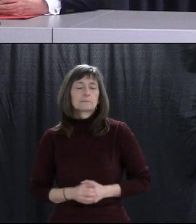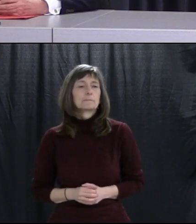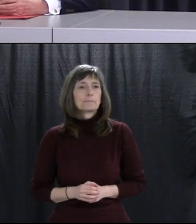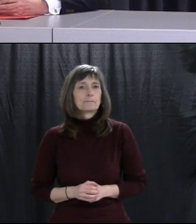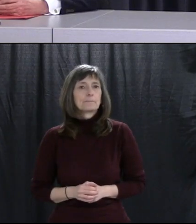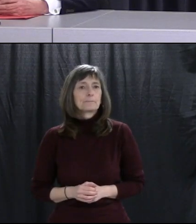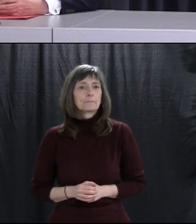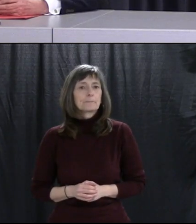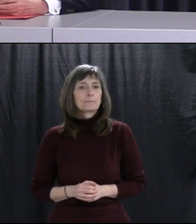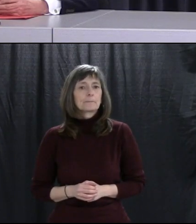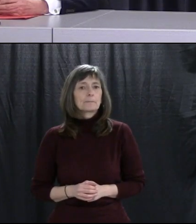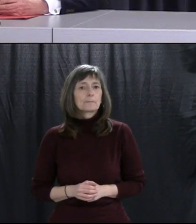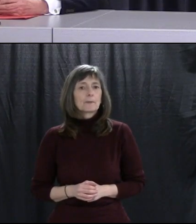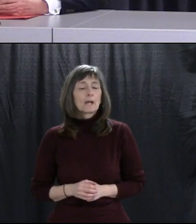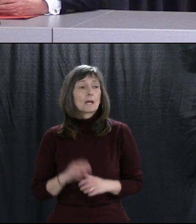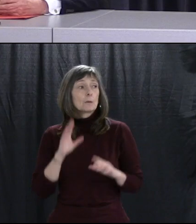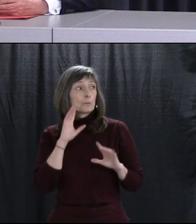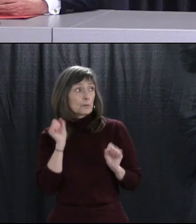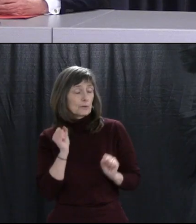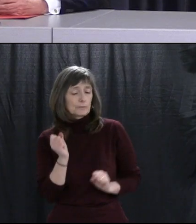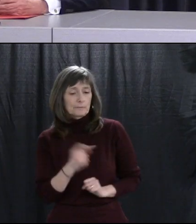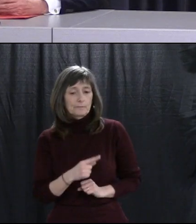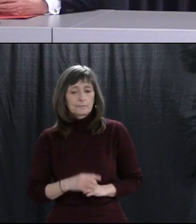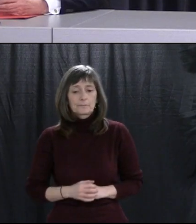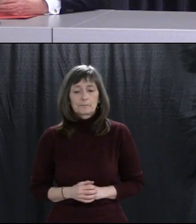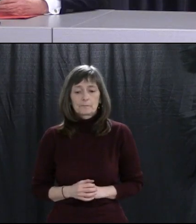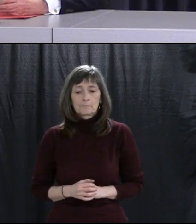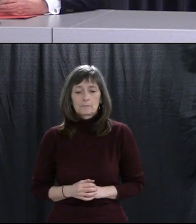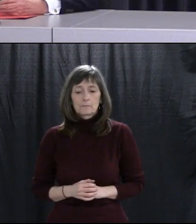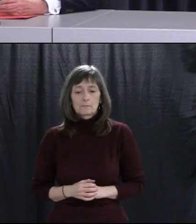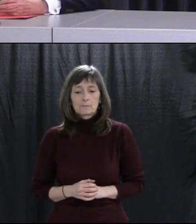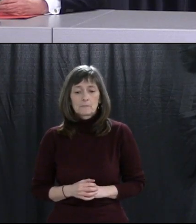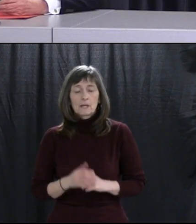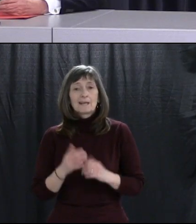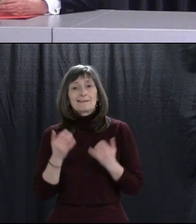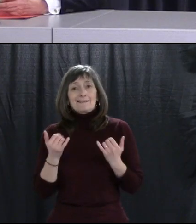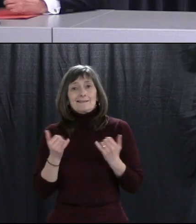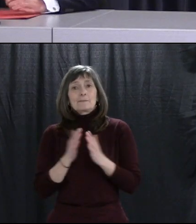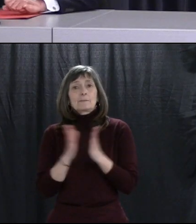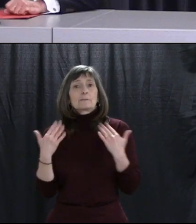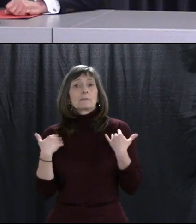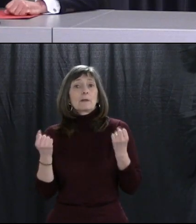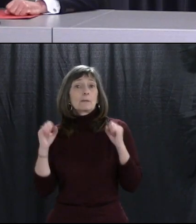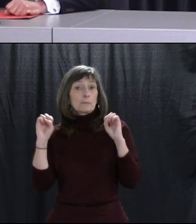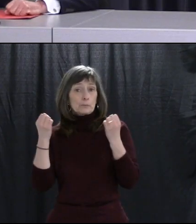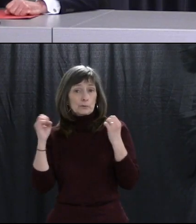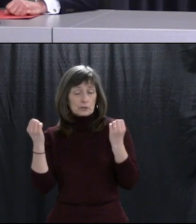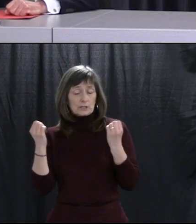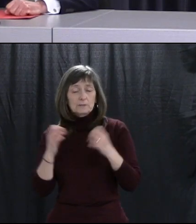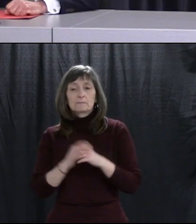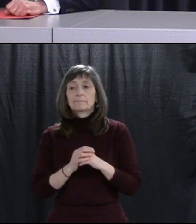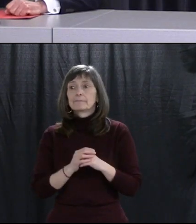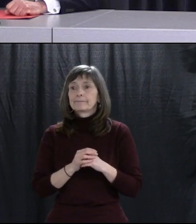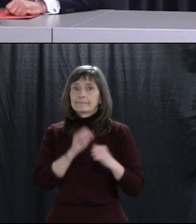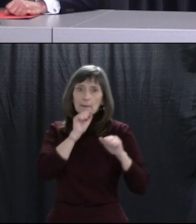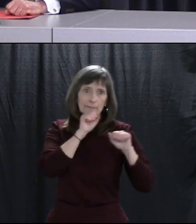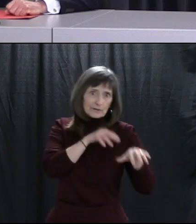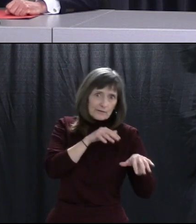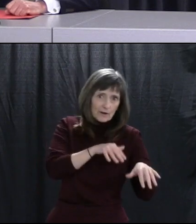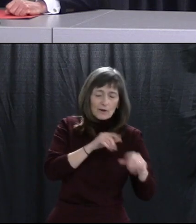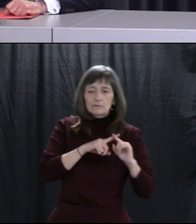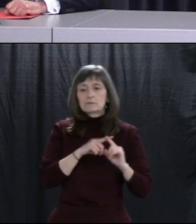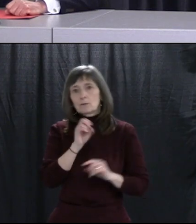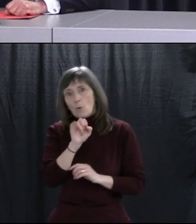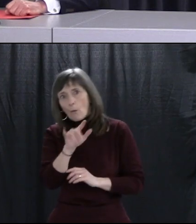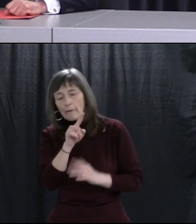this one's for you. With everything that's ongoing in terms of our public health state of emergency, Muskrat Falls, oil, everything that's